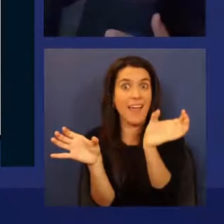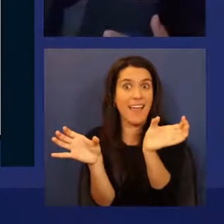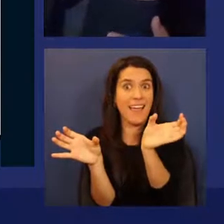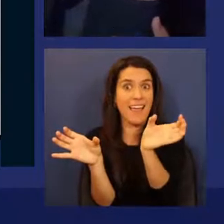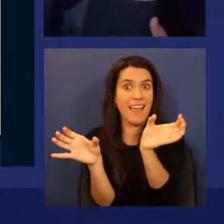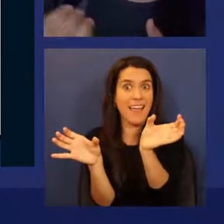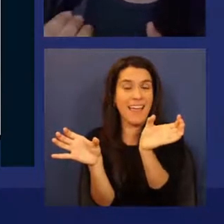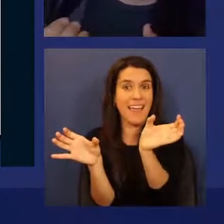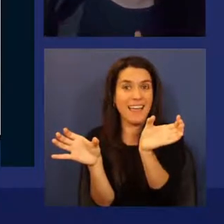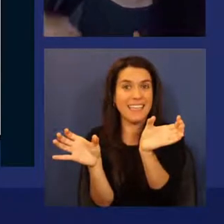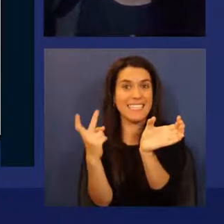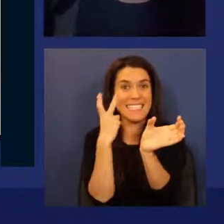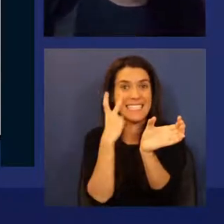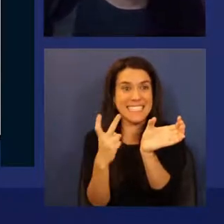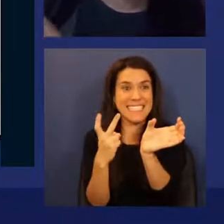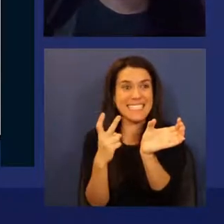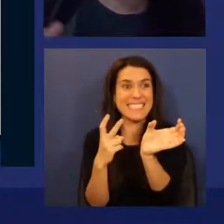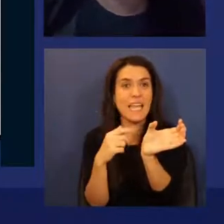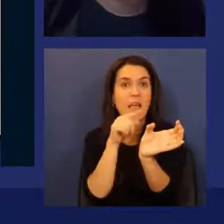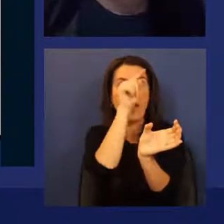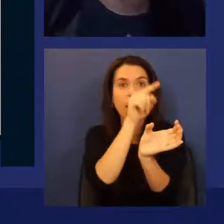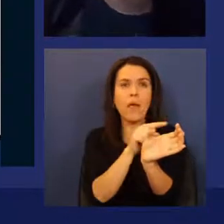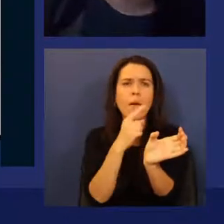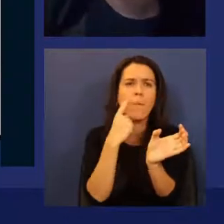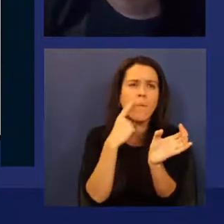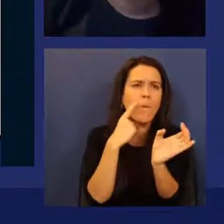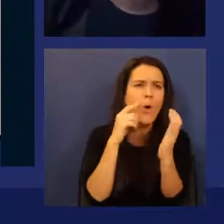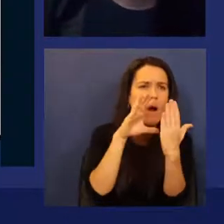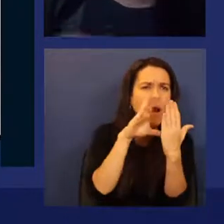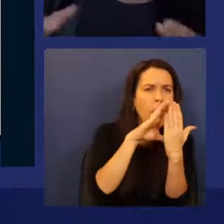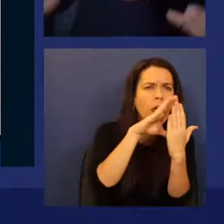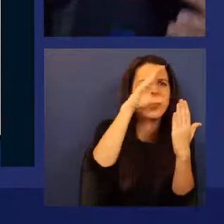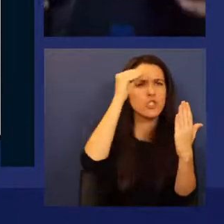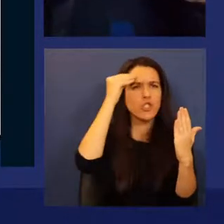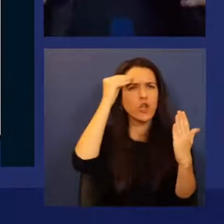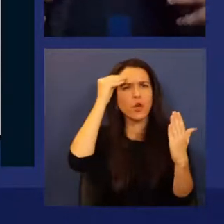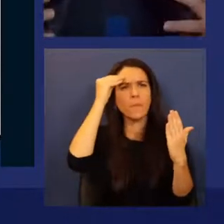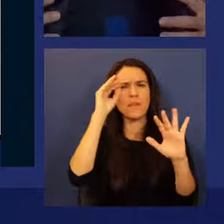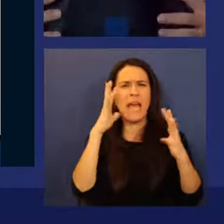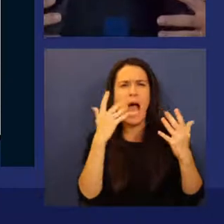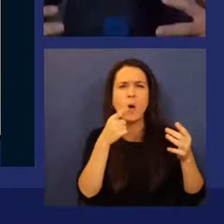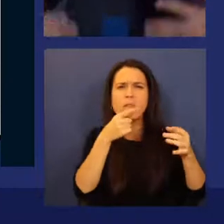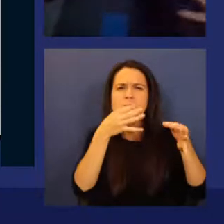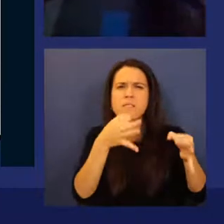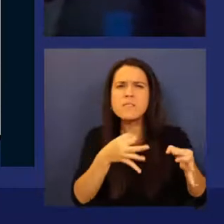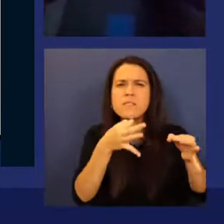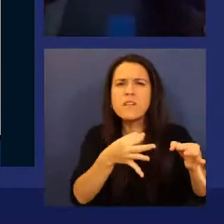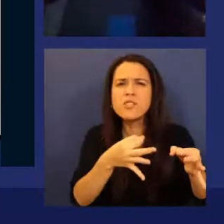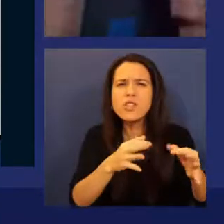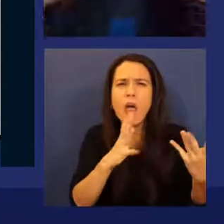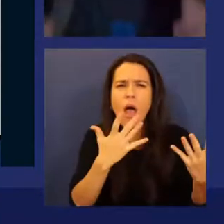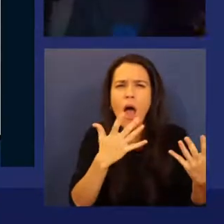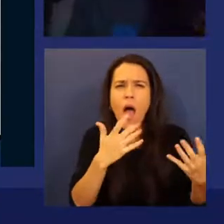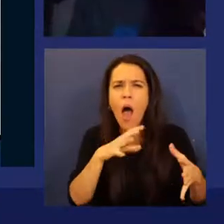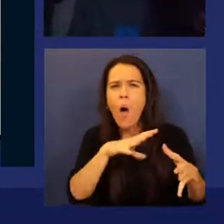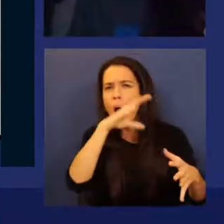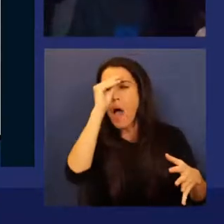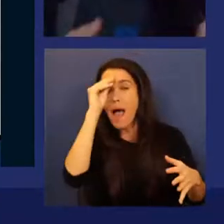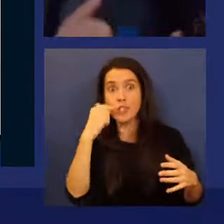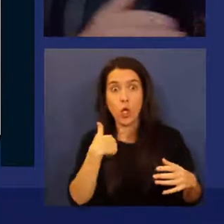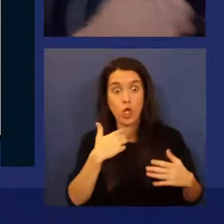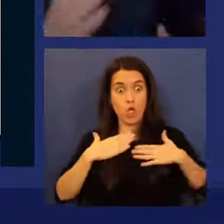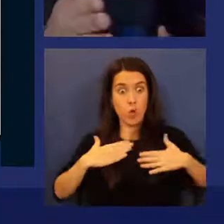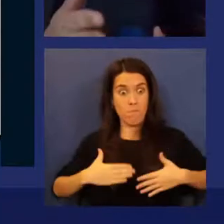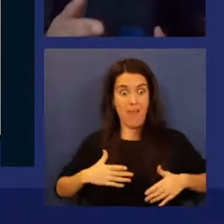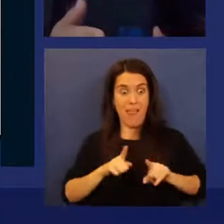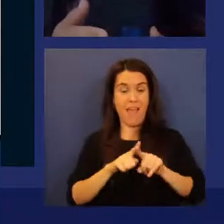the ability to see into how those decisions are being made, and then let a human like me look at that